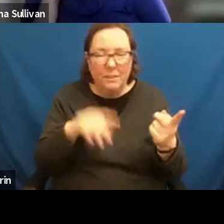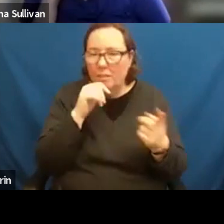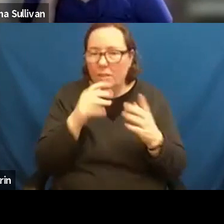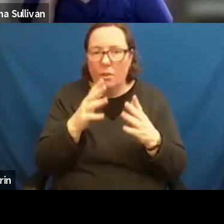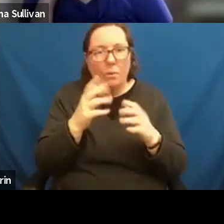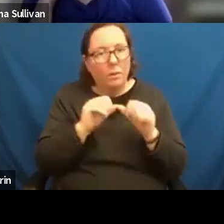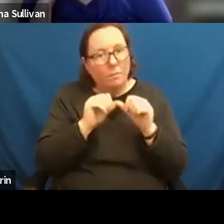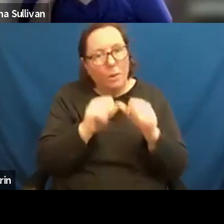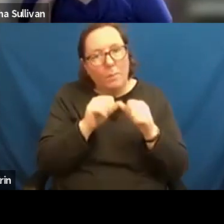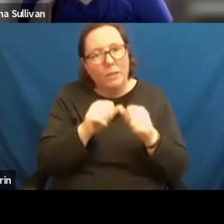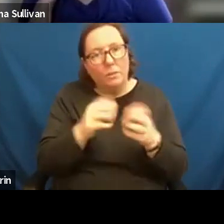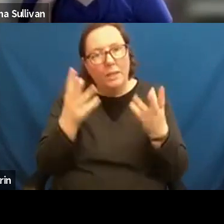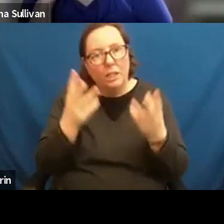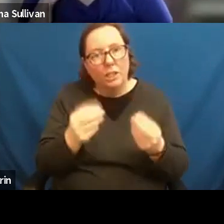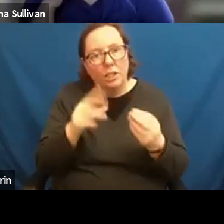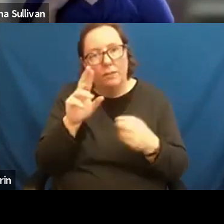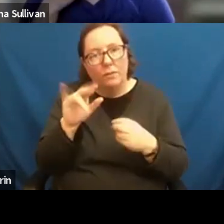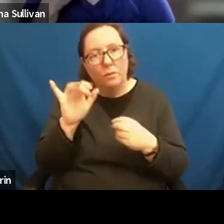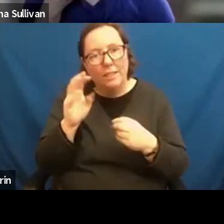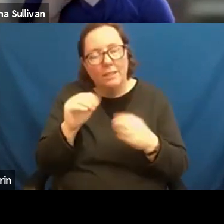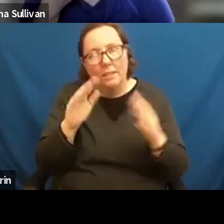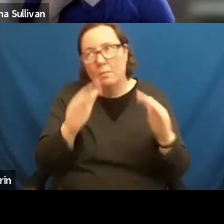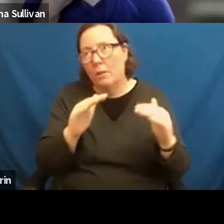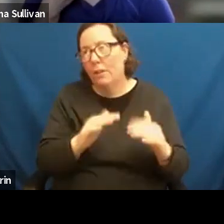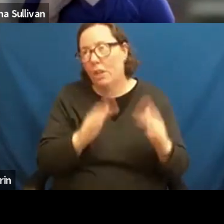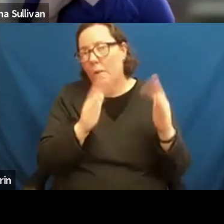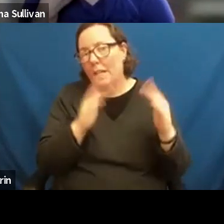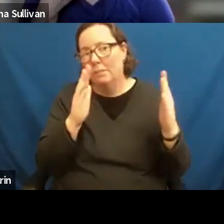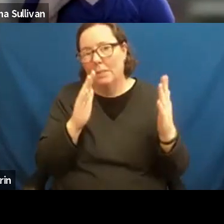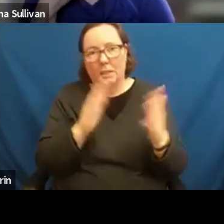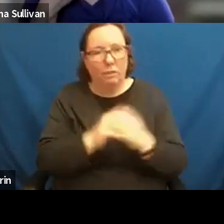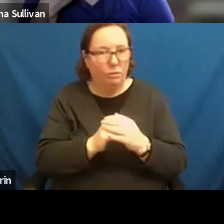perpetuate the soft racism of low expectations.